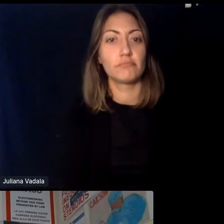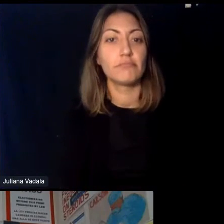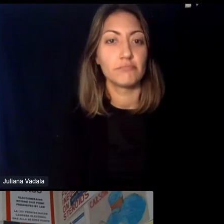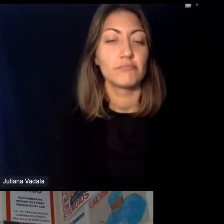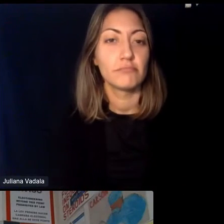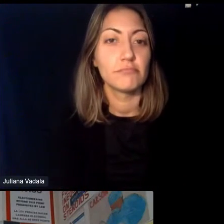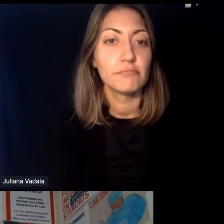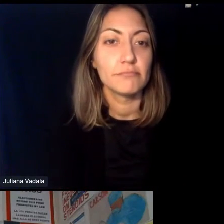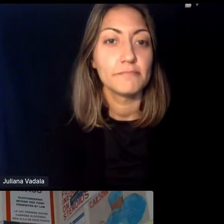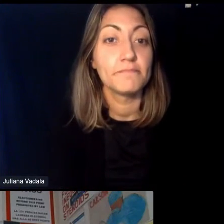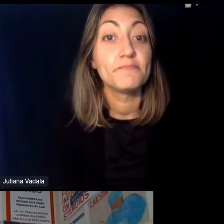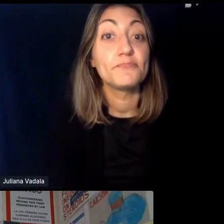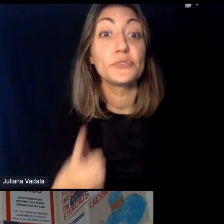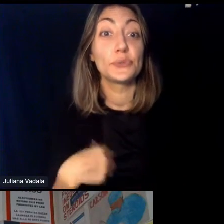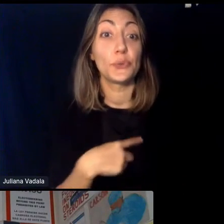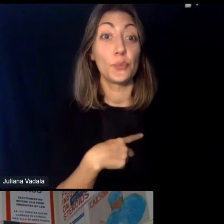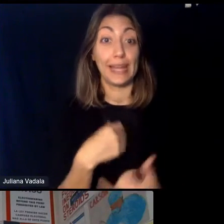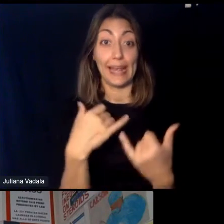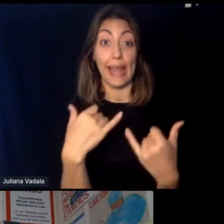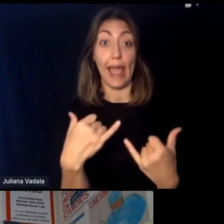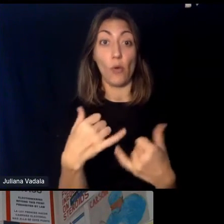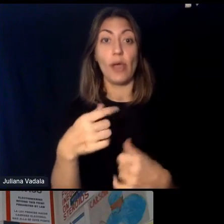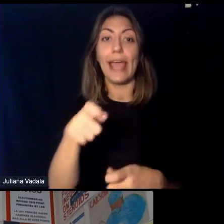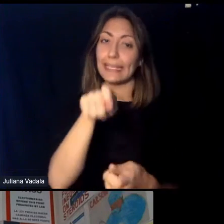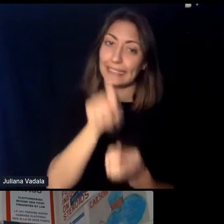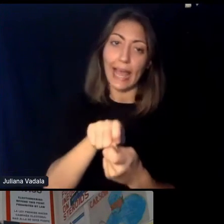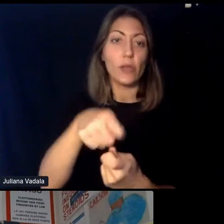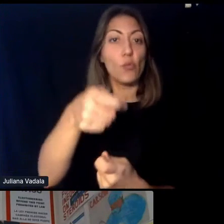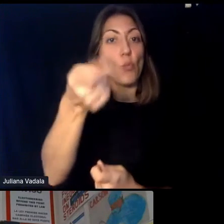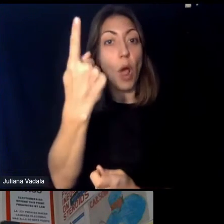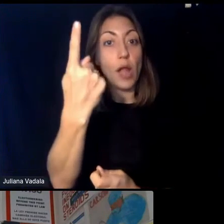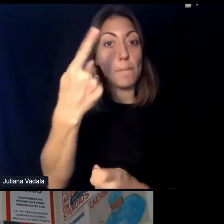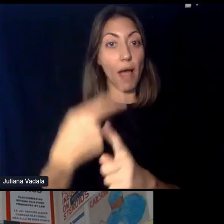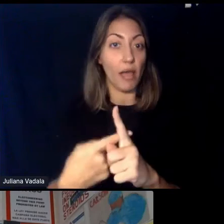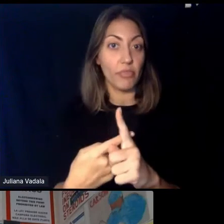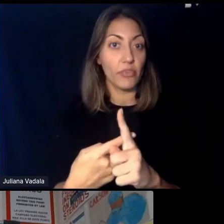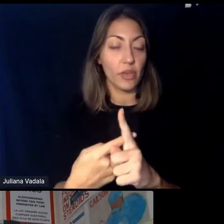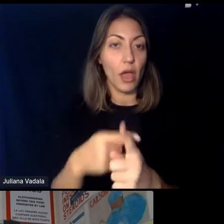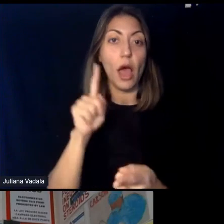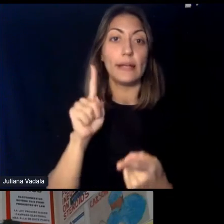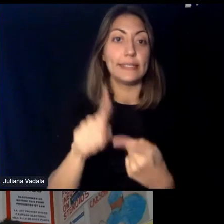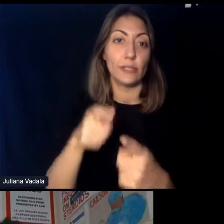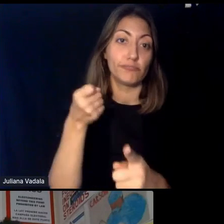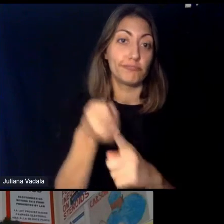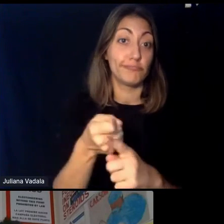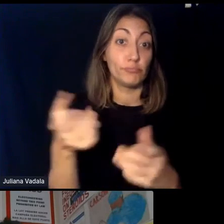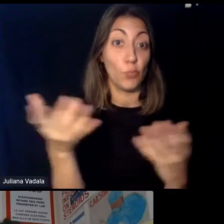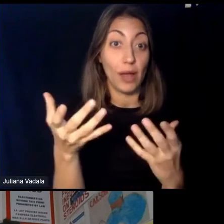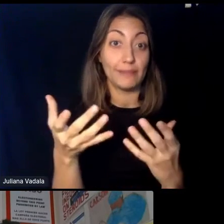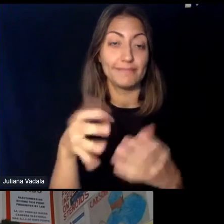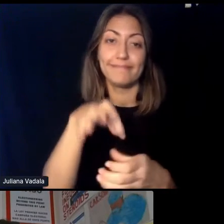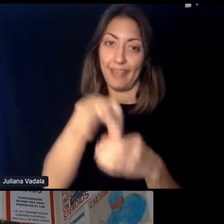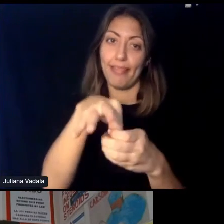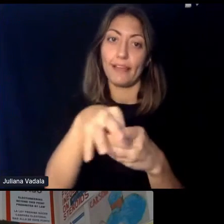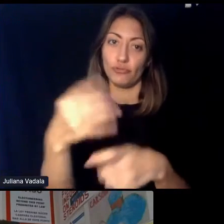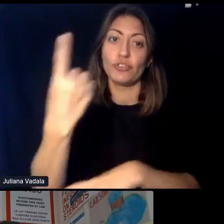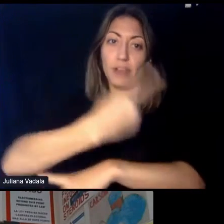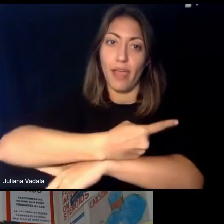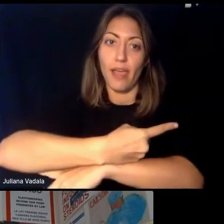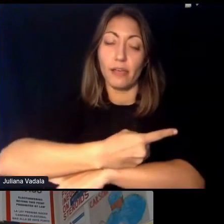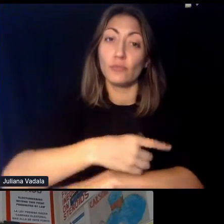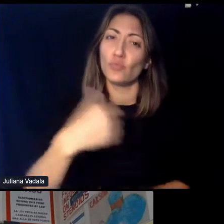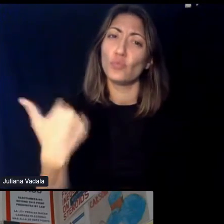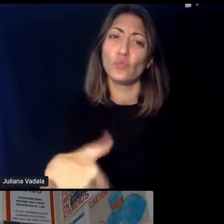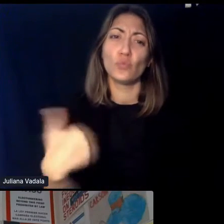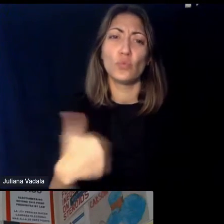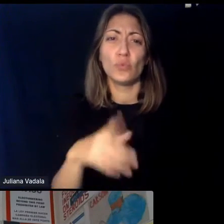now exactly a month away from Election Day. And the stakes are really high. I've only lived a little bit of my life